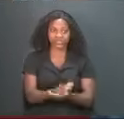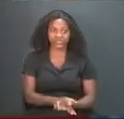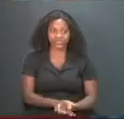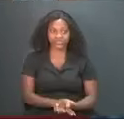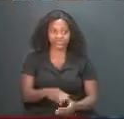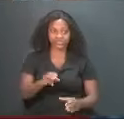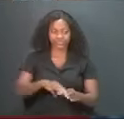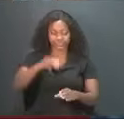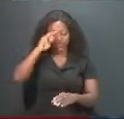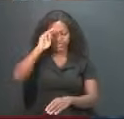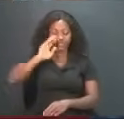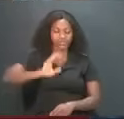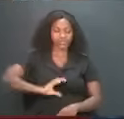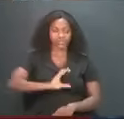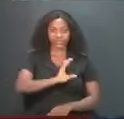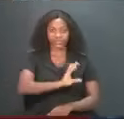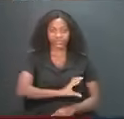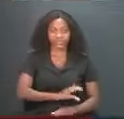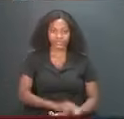of the committee.